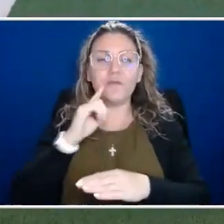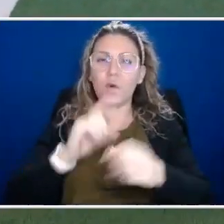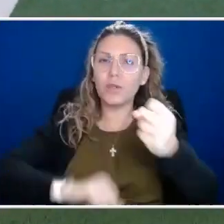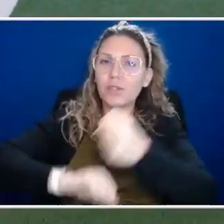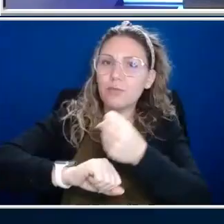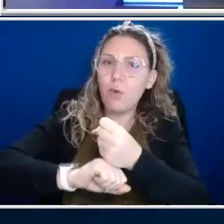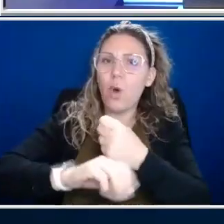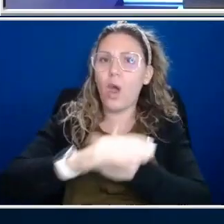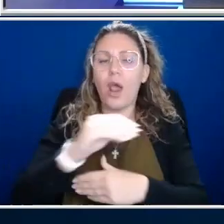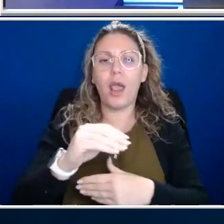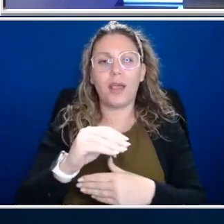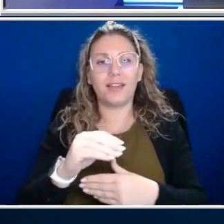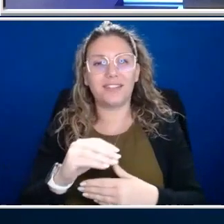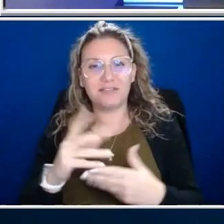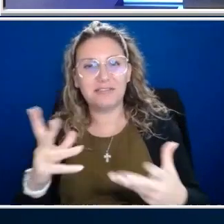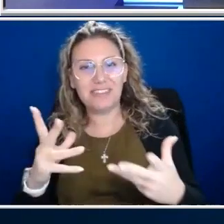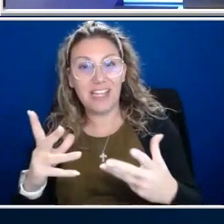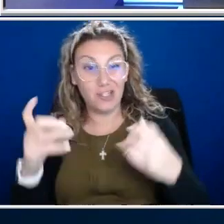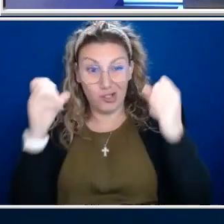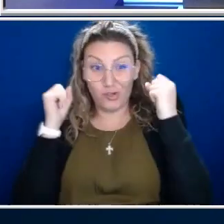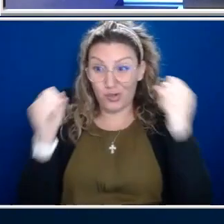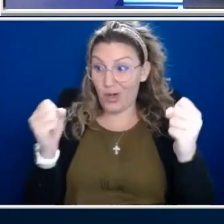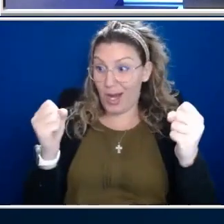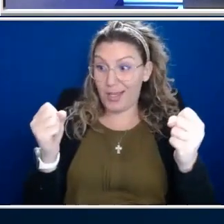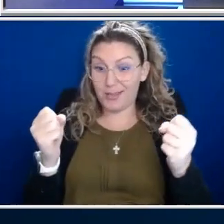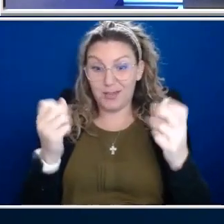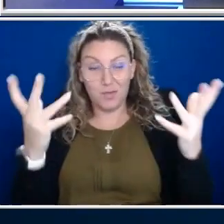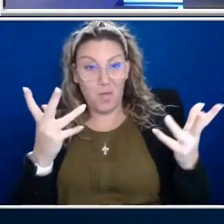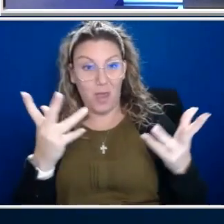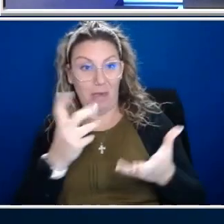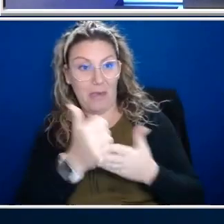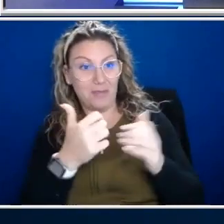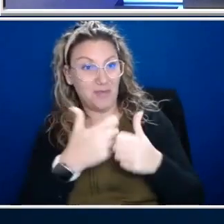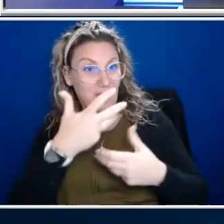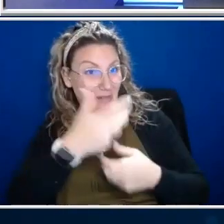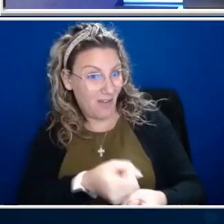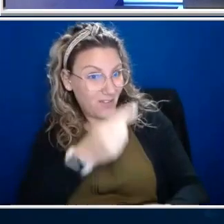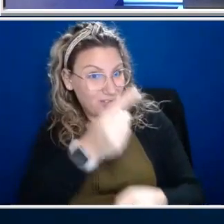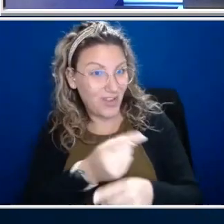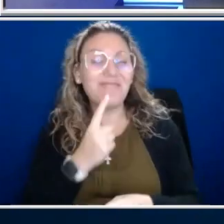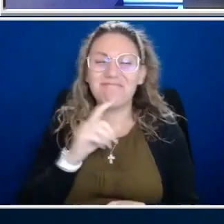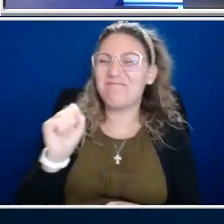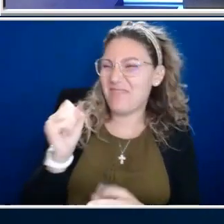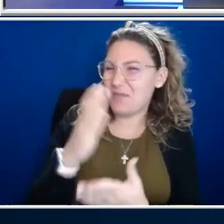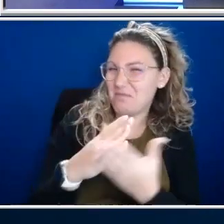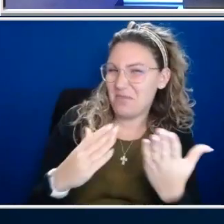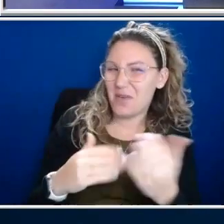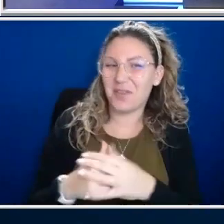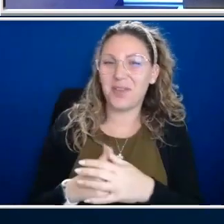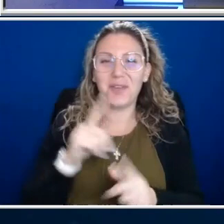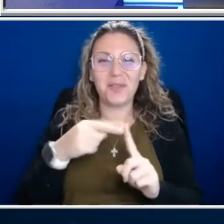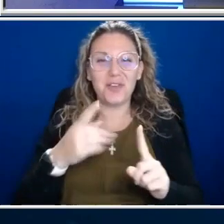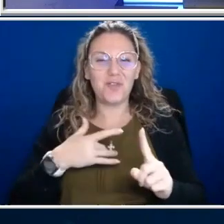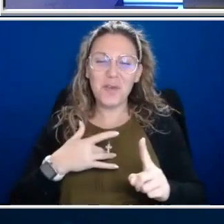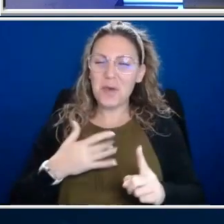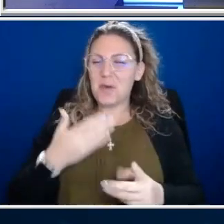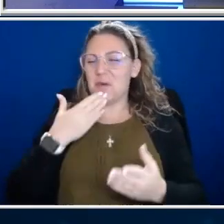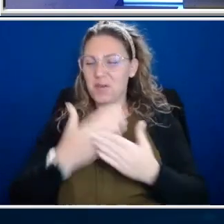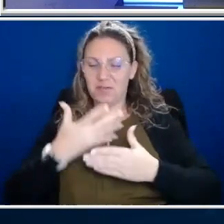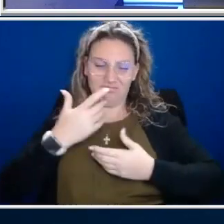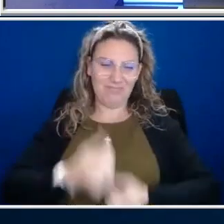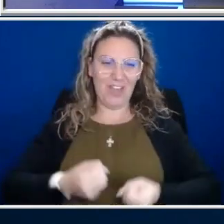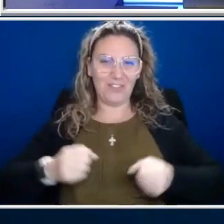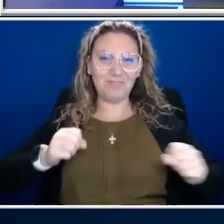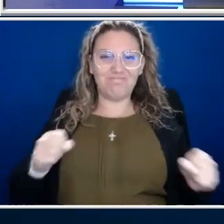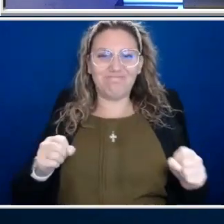I figure the strength is what builds the confidence, right, Dr. Kalendar-Rich? Yeah, part of it, yeah. Yeah, I mean, once you feel good and confident about it, you're going to want to take those steps